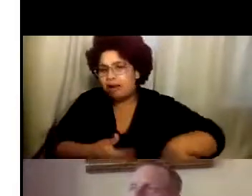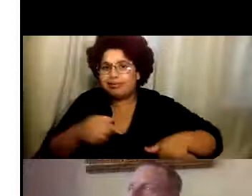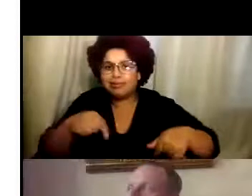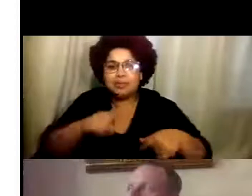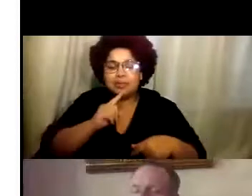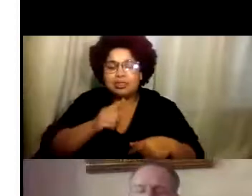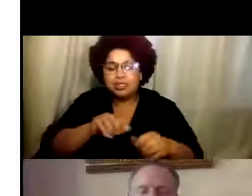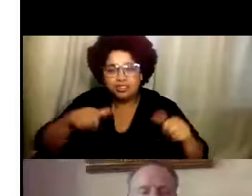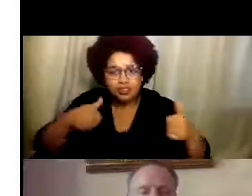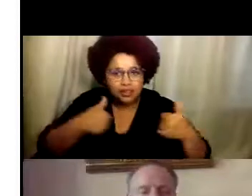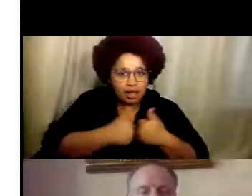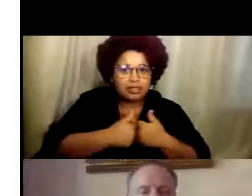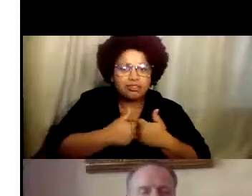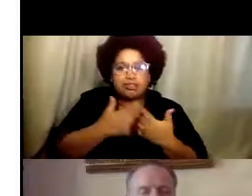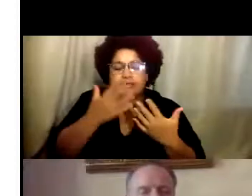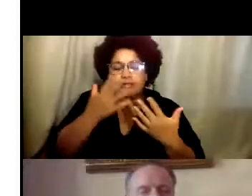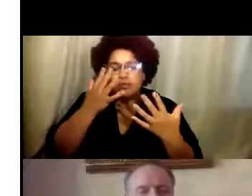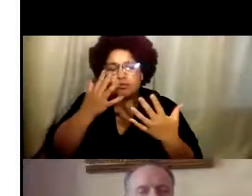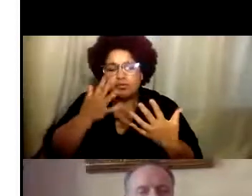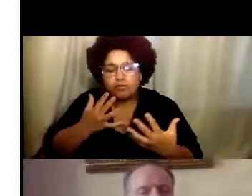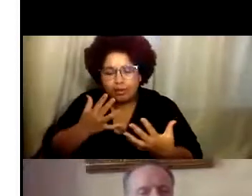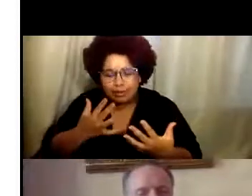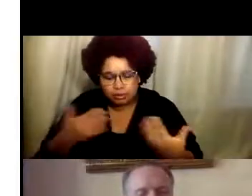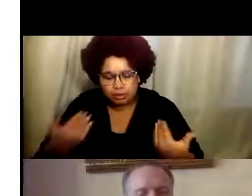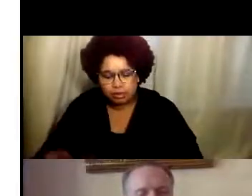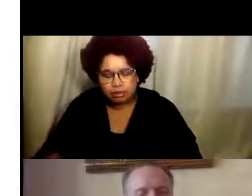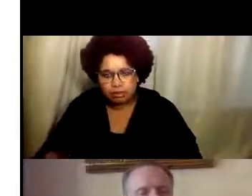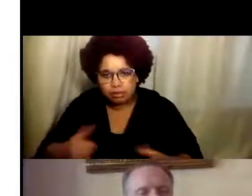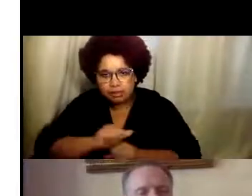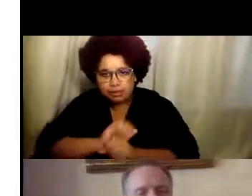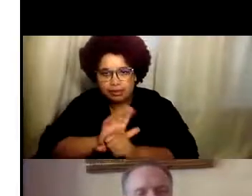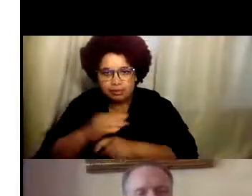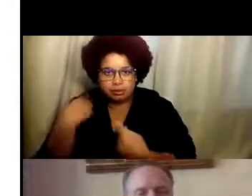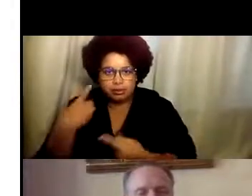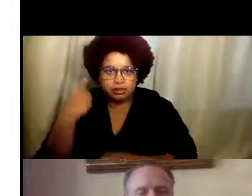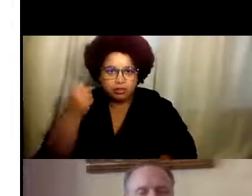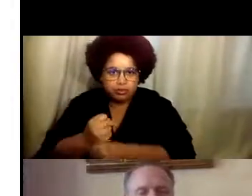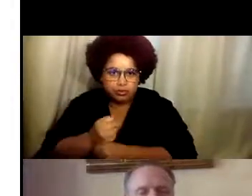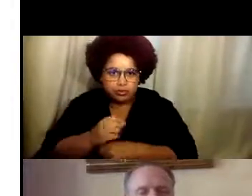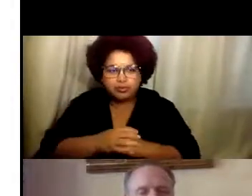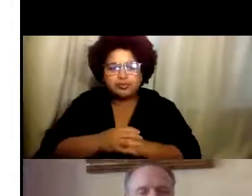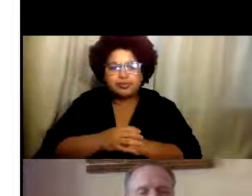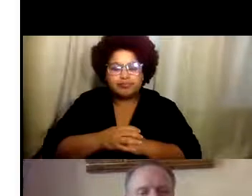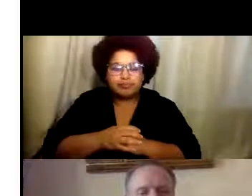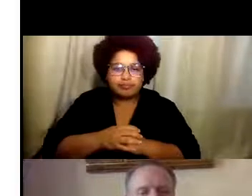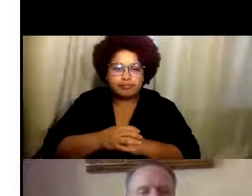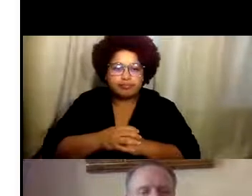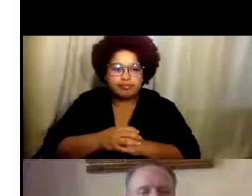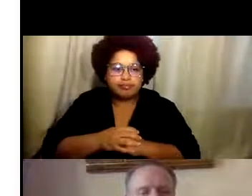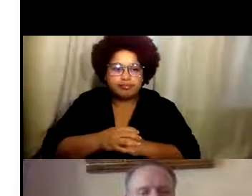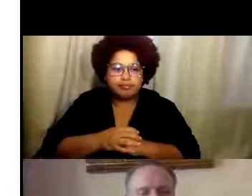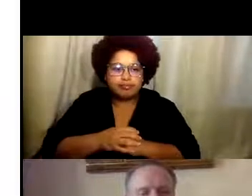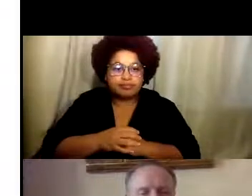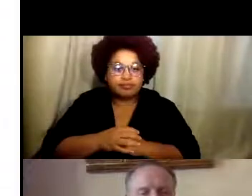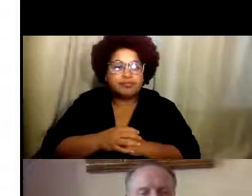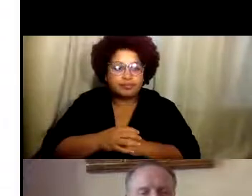tragic pandemic that we've been in for over a year. Next slide, please. And next